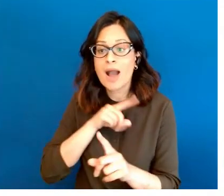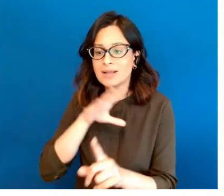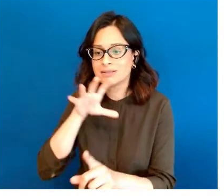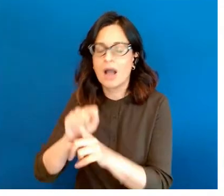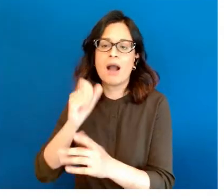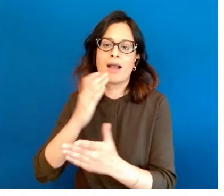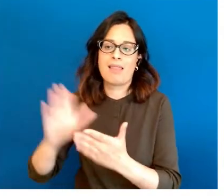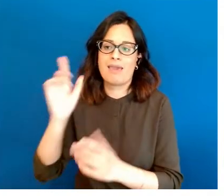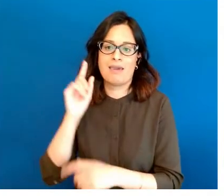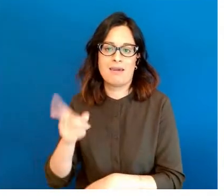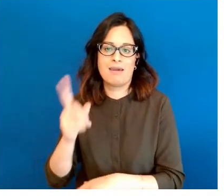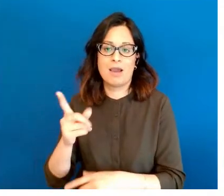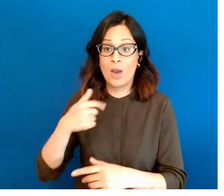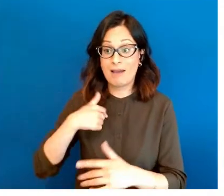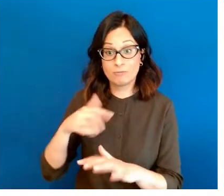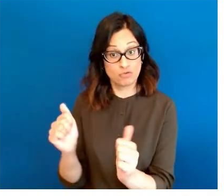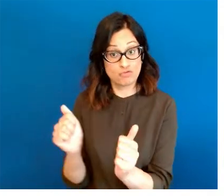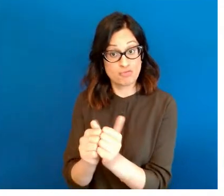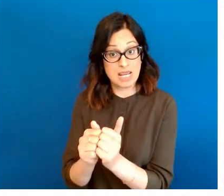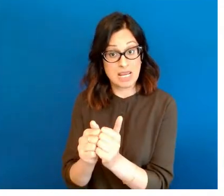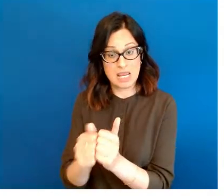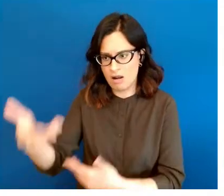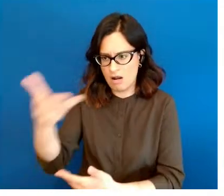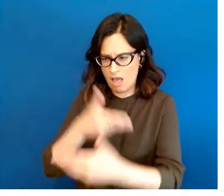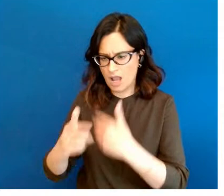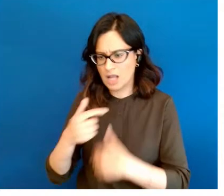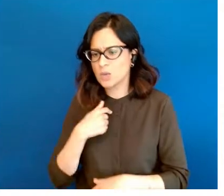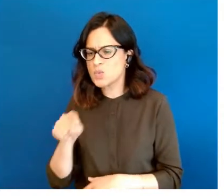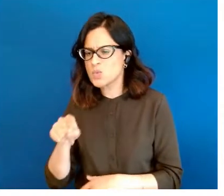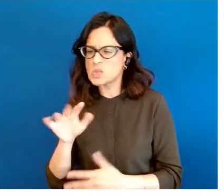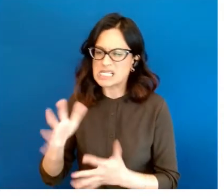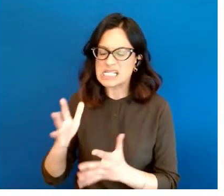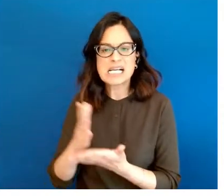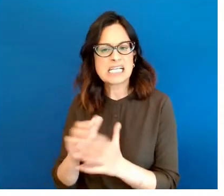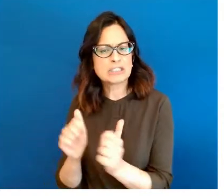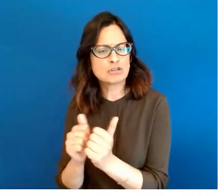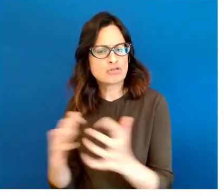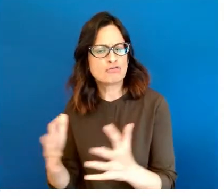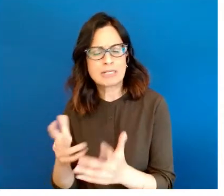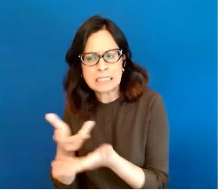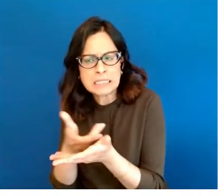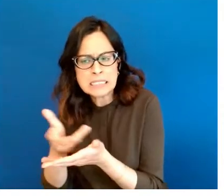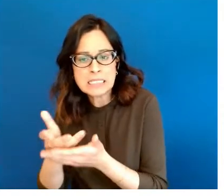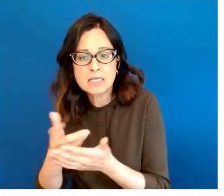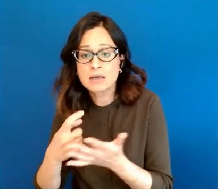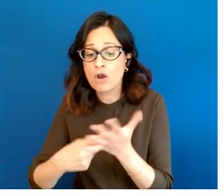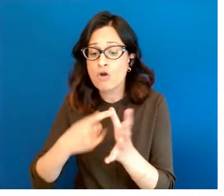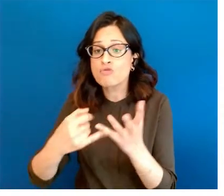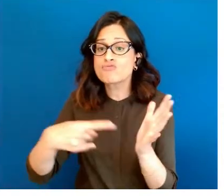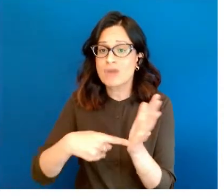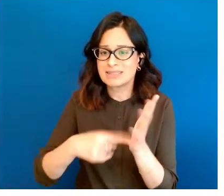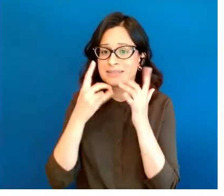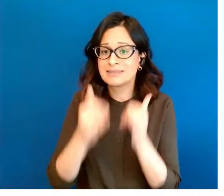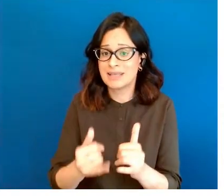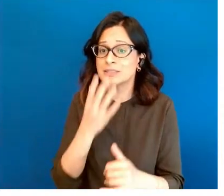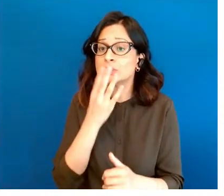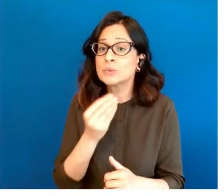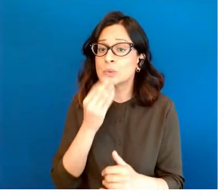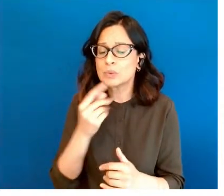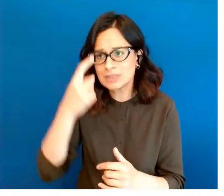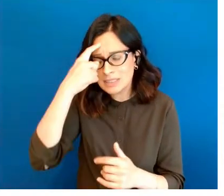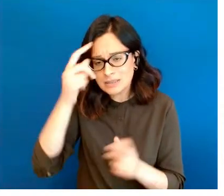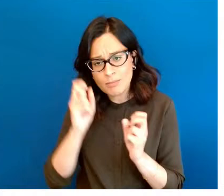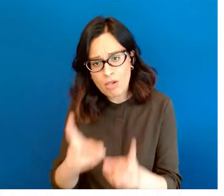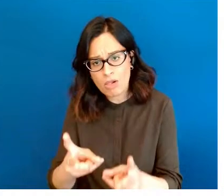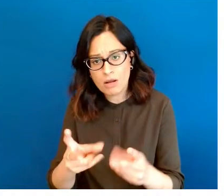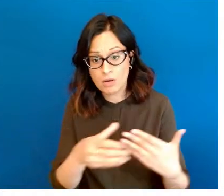you don't always have to agree with what they say. In primary care, you can use RAS testing, sensibly done, guided by